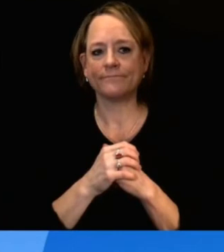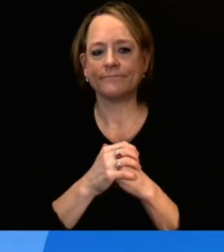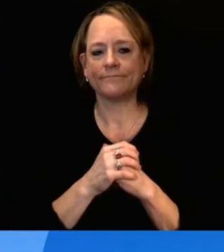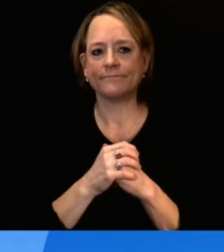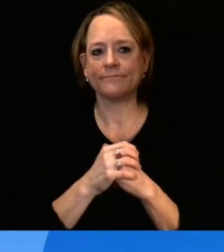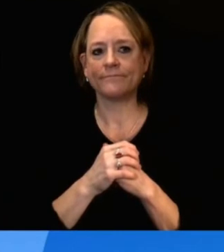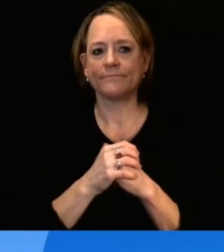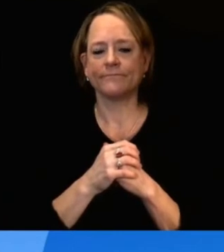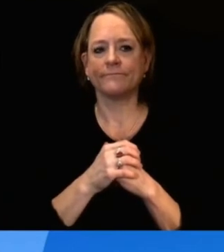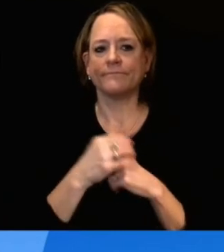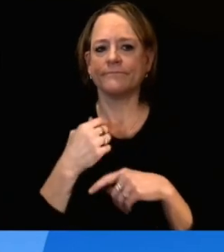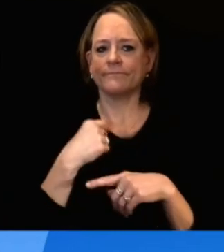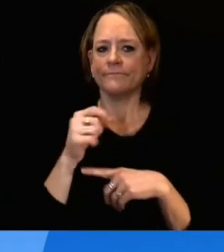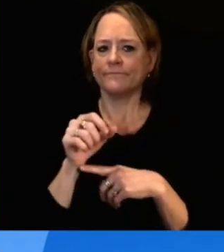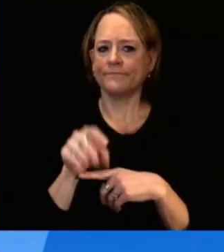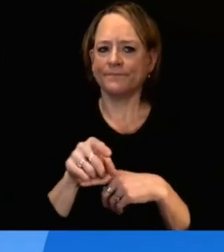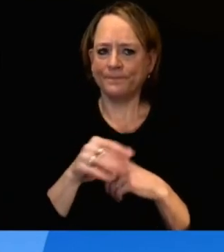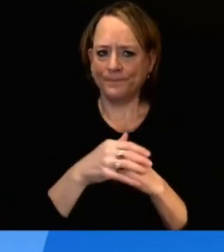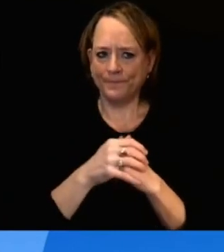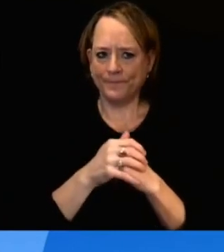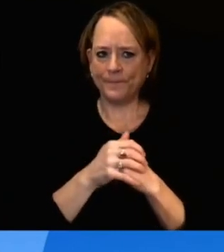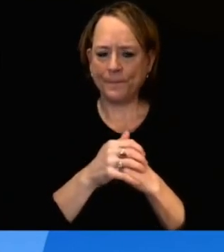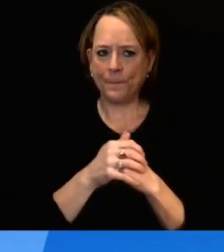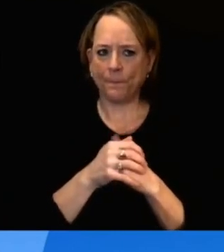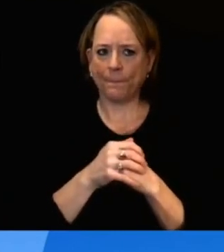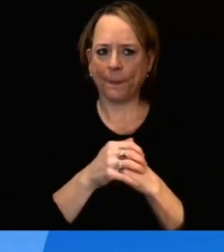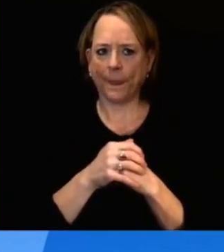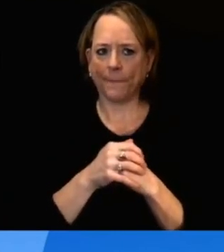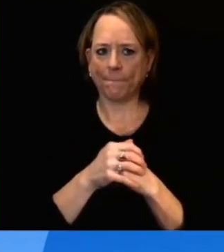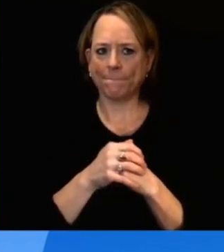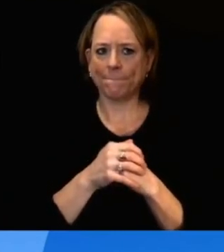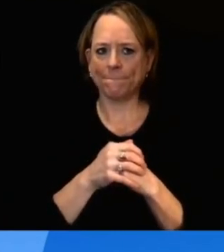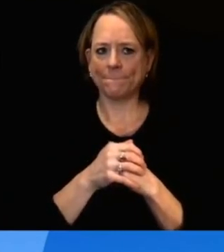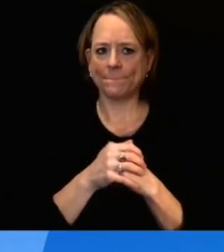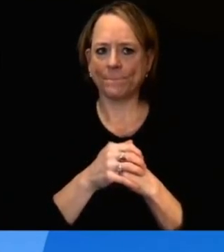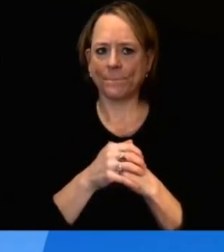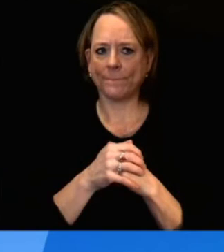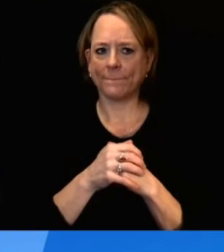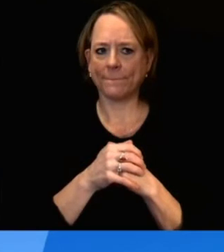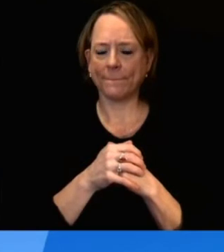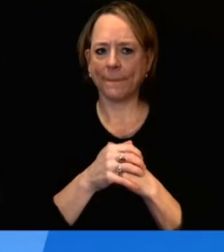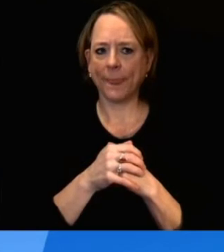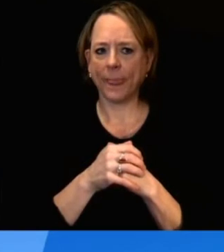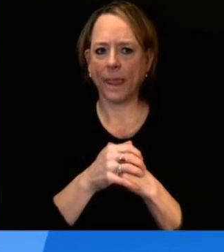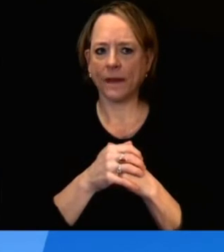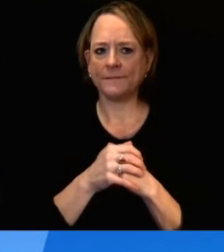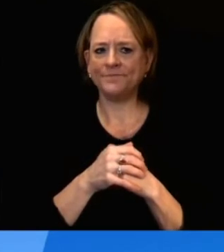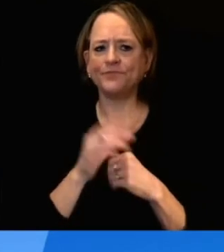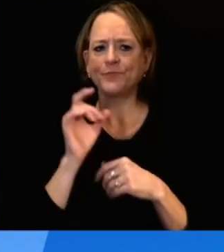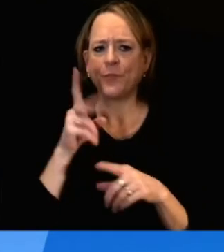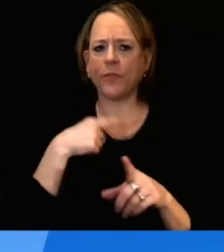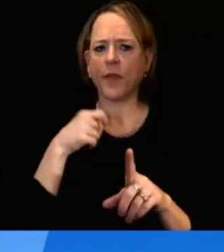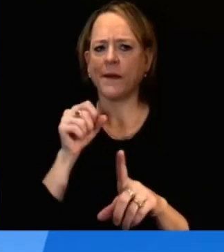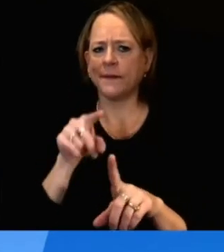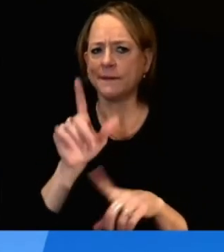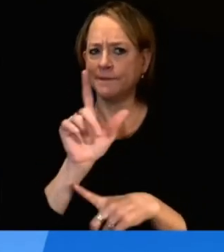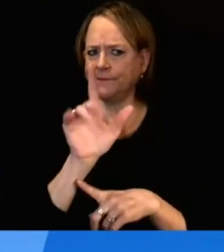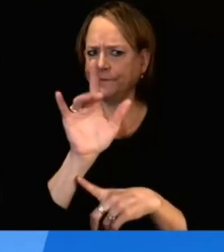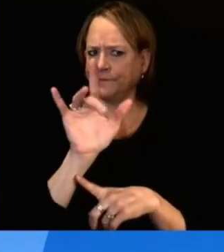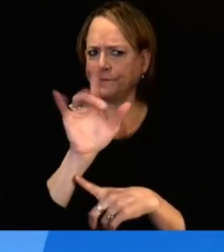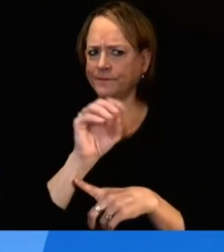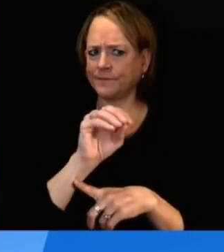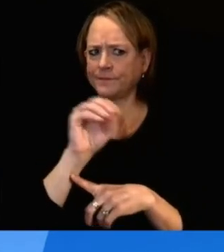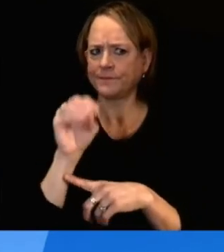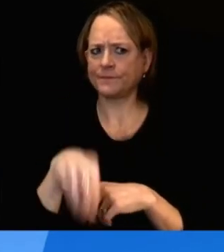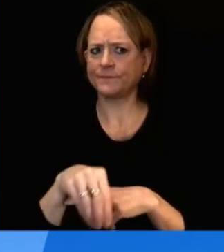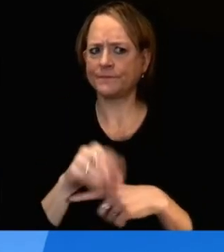you comment on the 25+% positivity rate, 1 in 4 people? Is that in any way shocking to you?